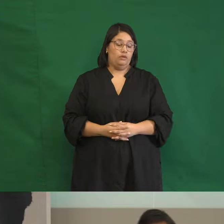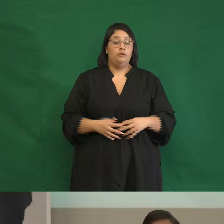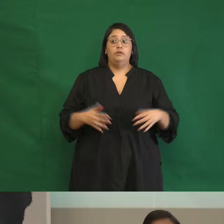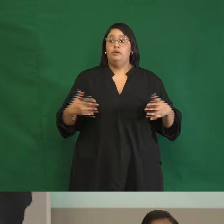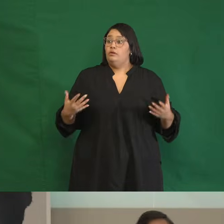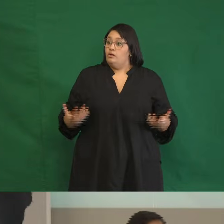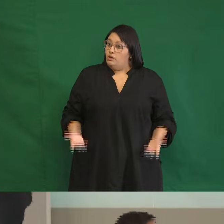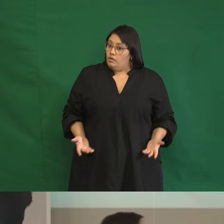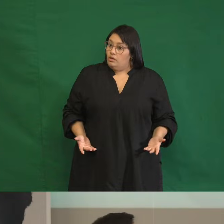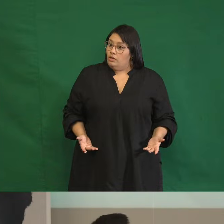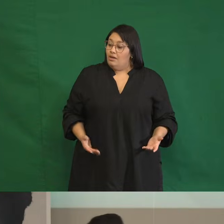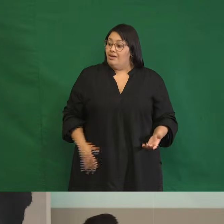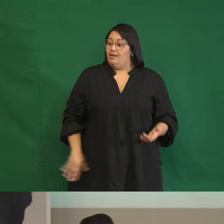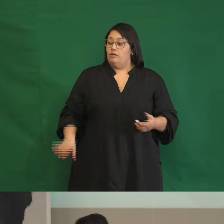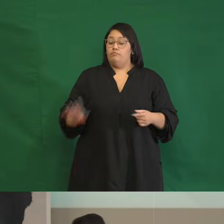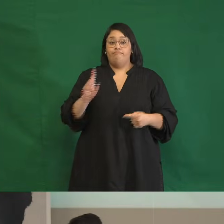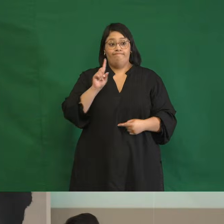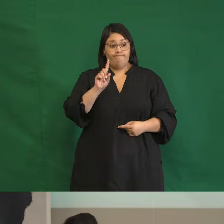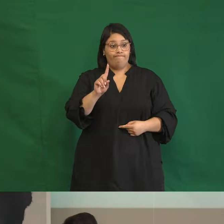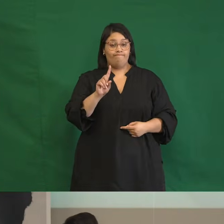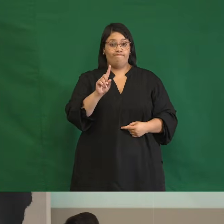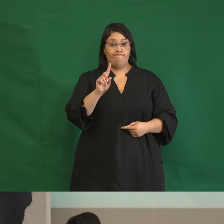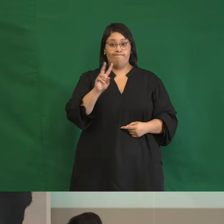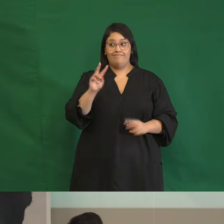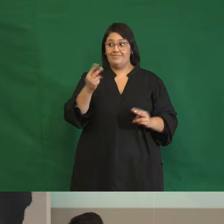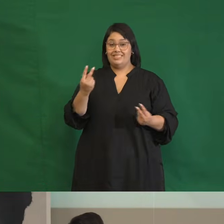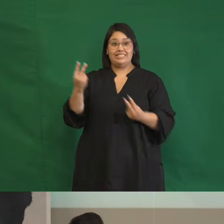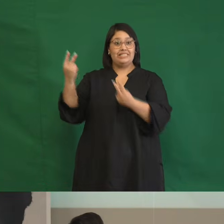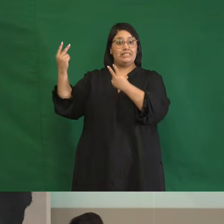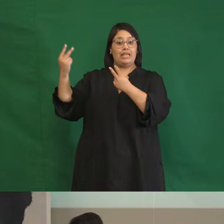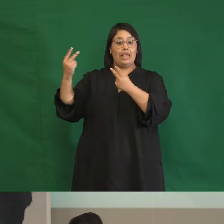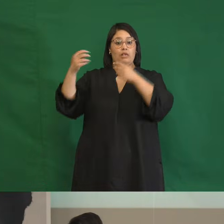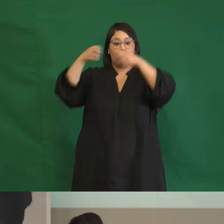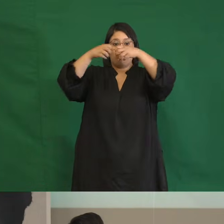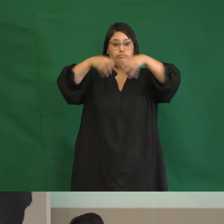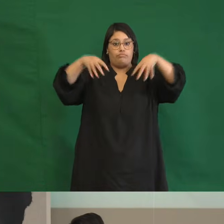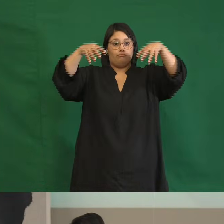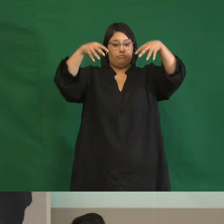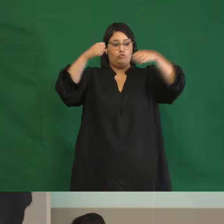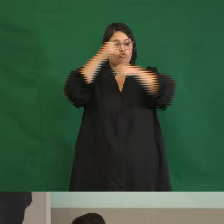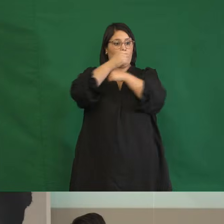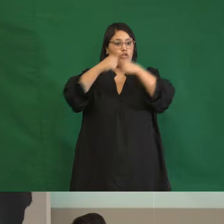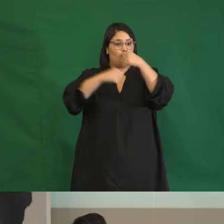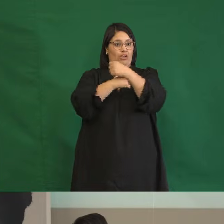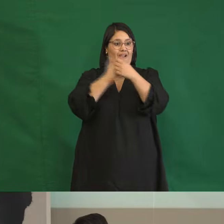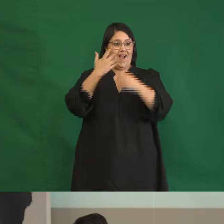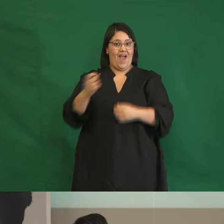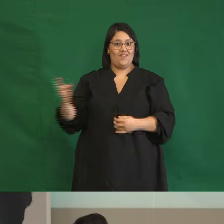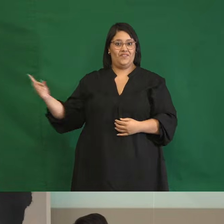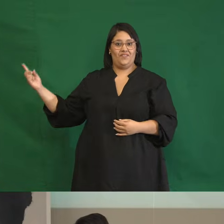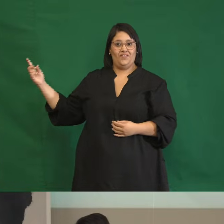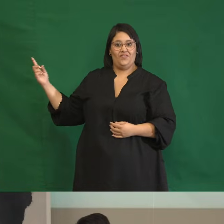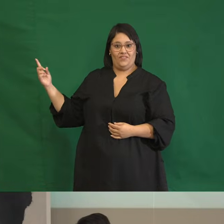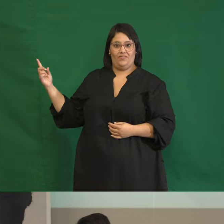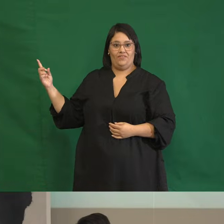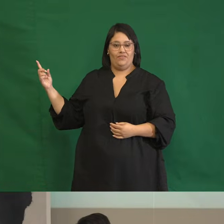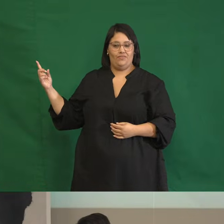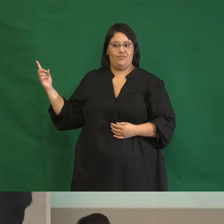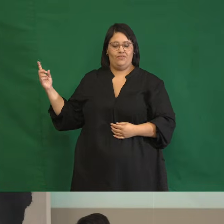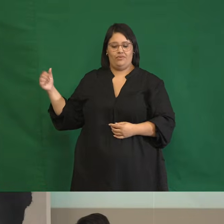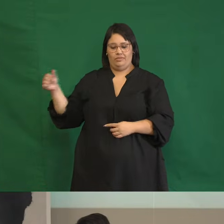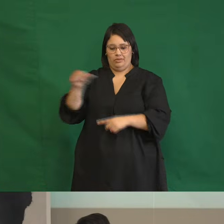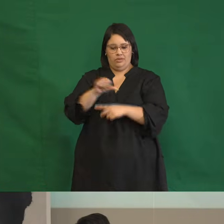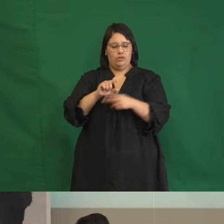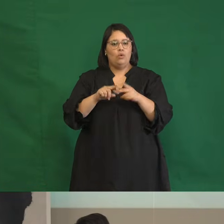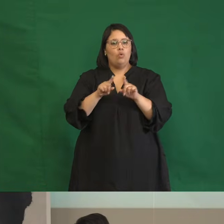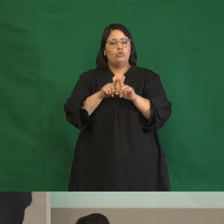Okay, so firstly, you can see the hierarchical structure that you have here, and then also